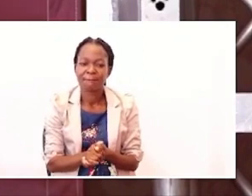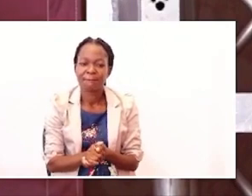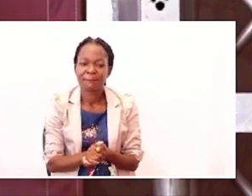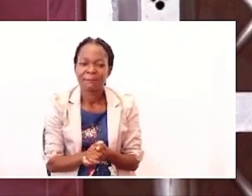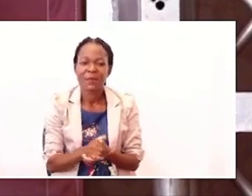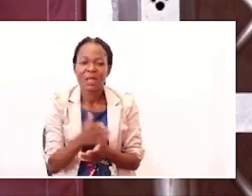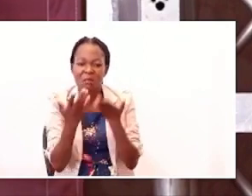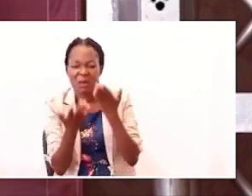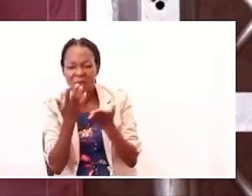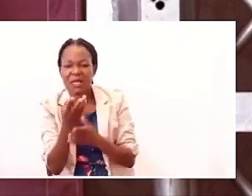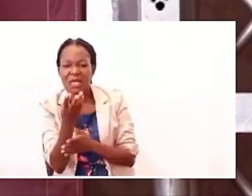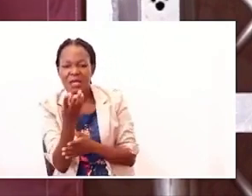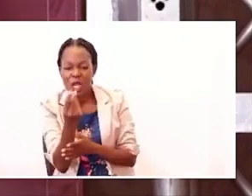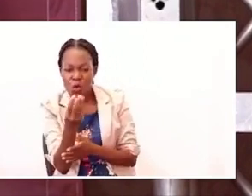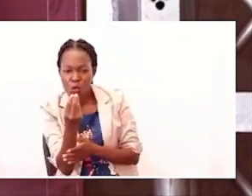inflation in a country